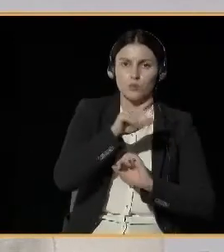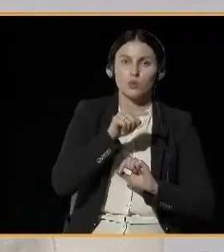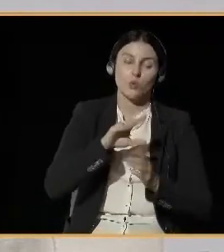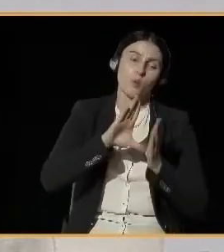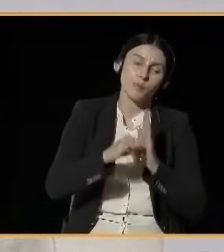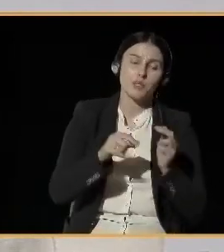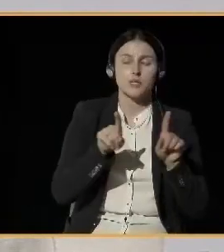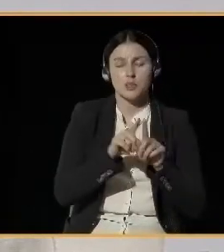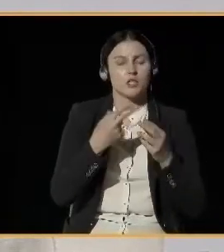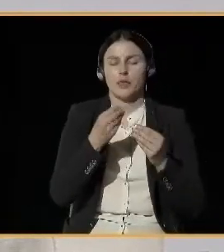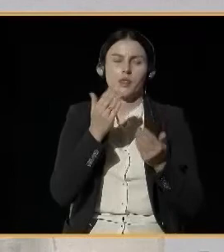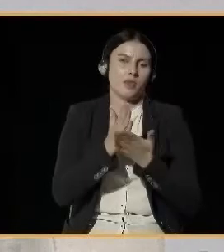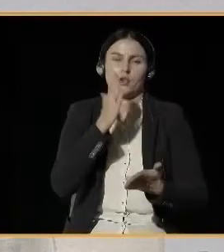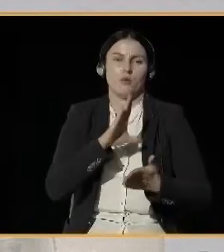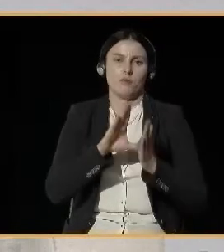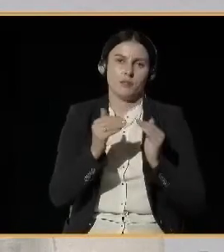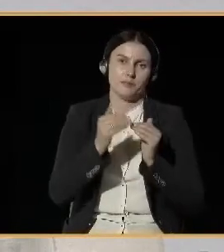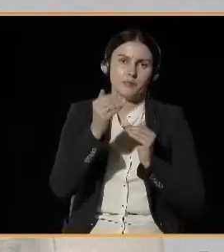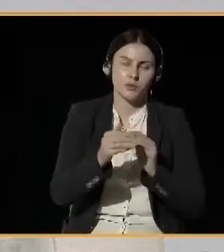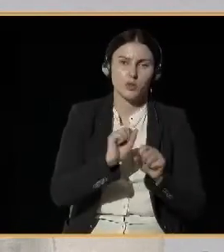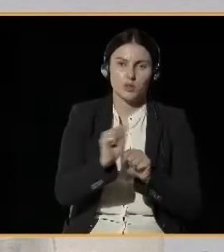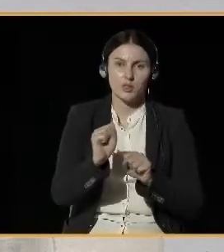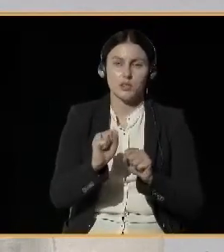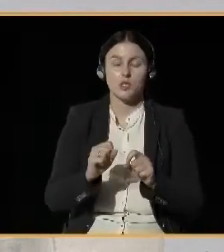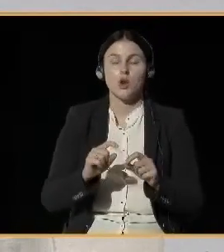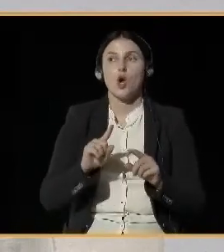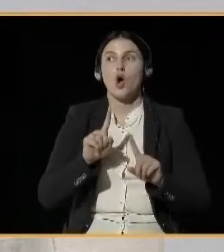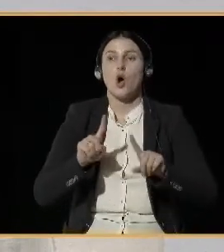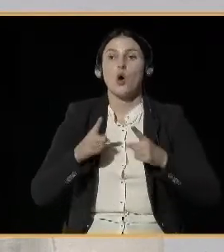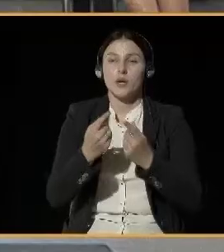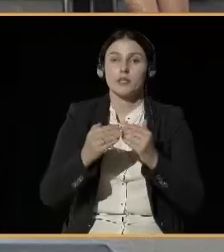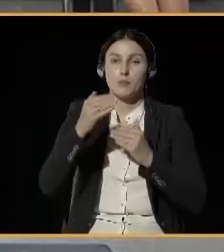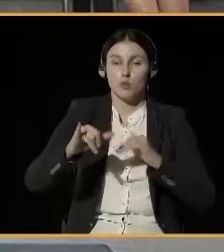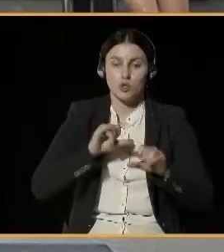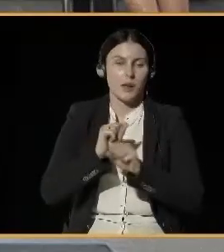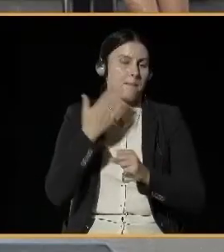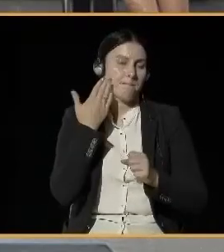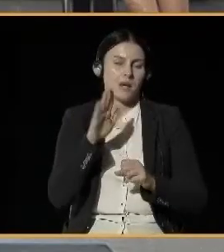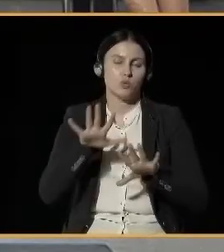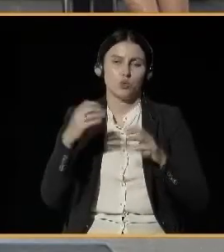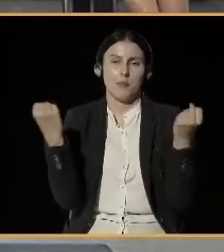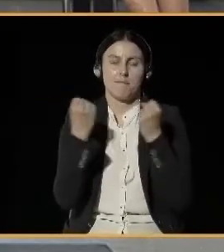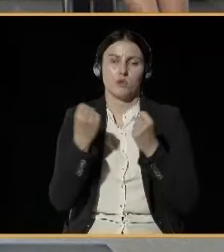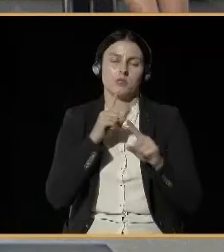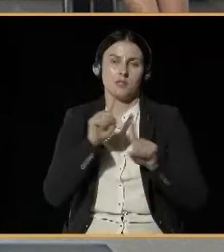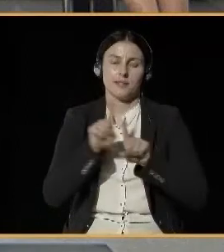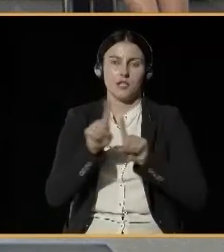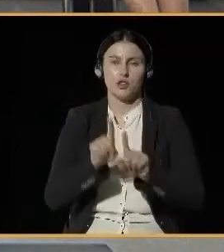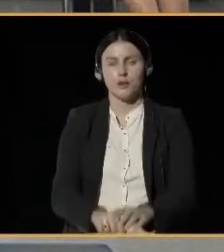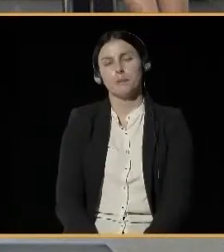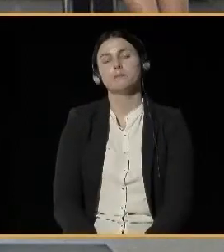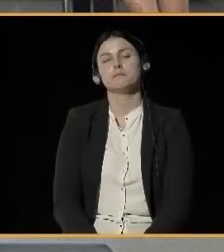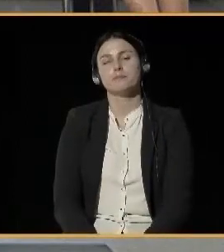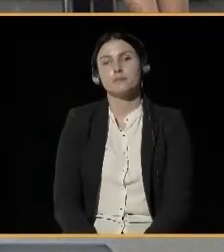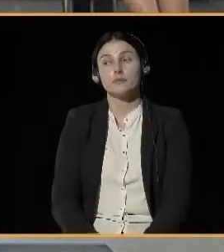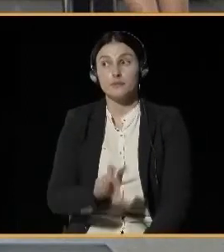of improvement of well-being and quality of life of seniors. Both in cities and outside of cities, I believe that the significance of NGOs will